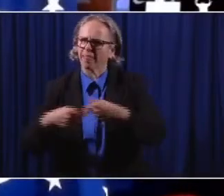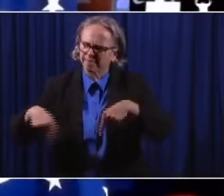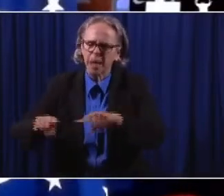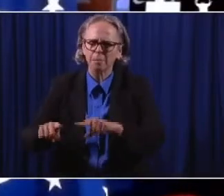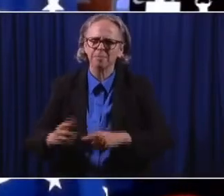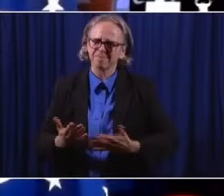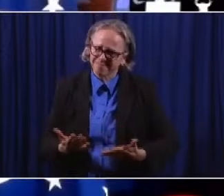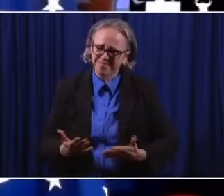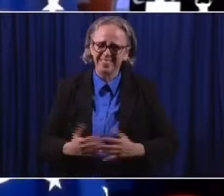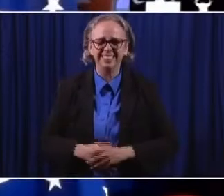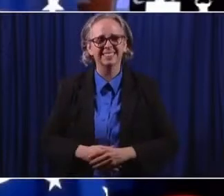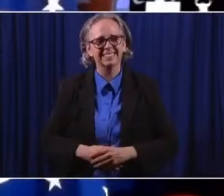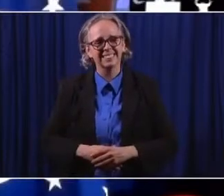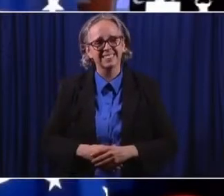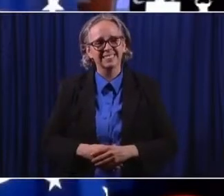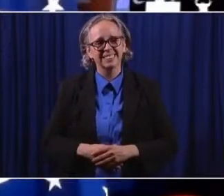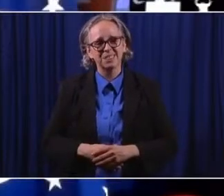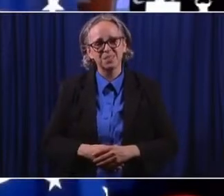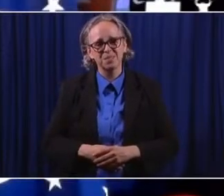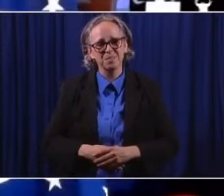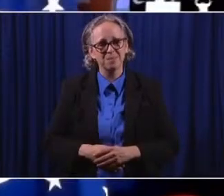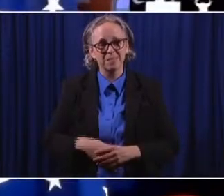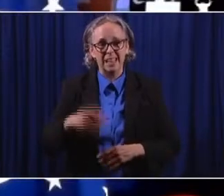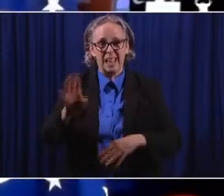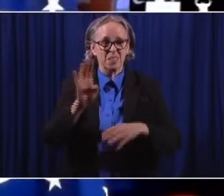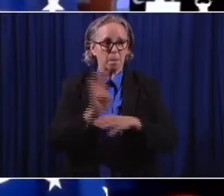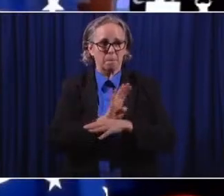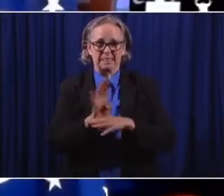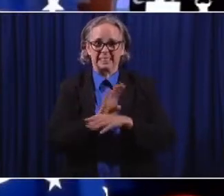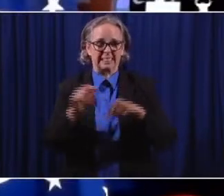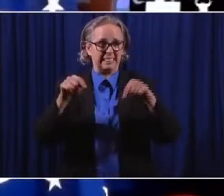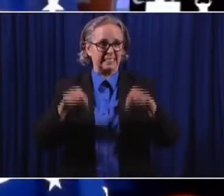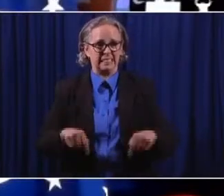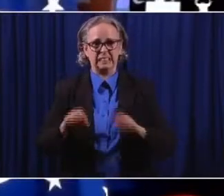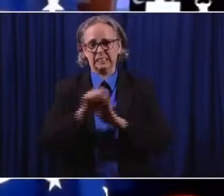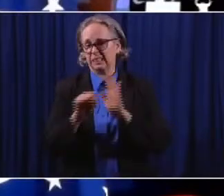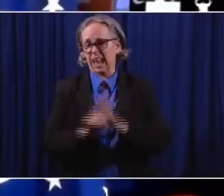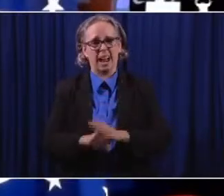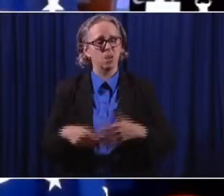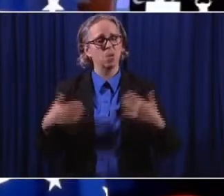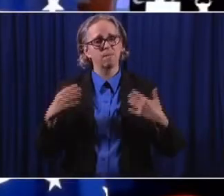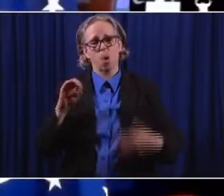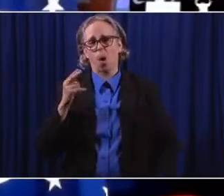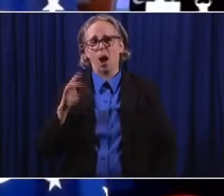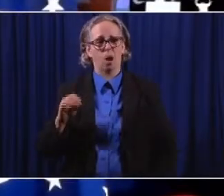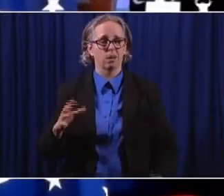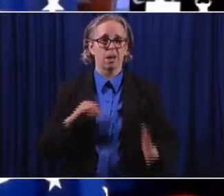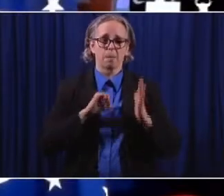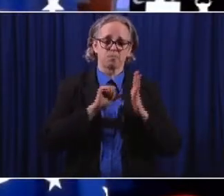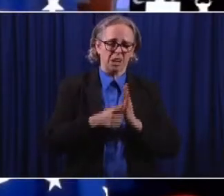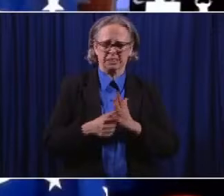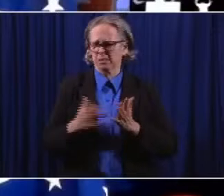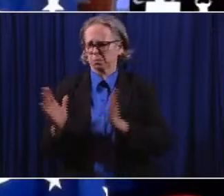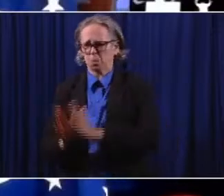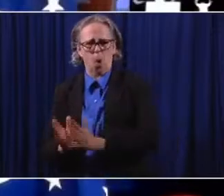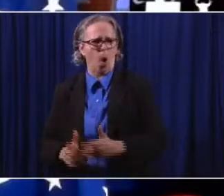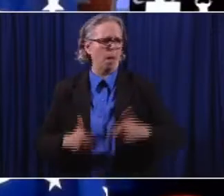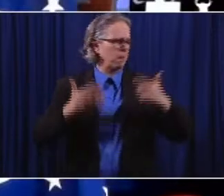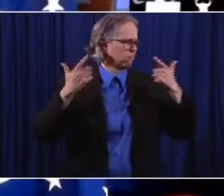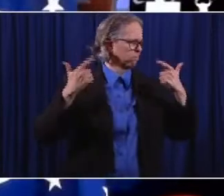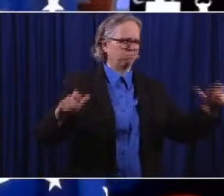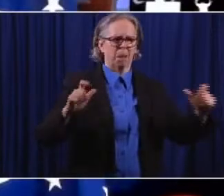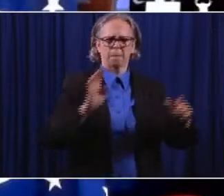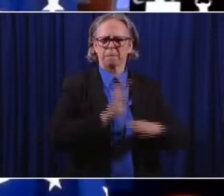Governor saying this: the businesses in this state have really stepped up, from the big ones to the small ones, to help us